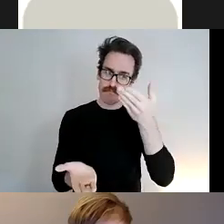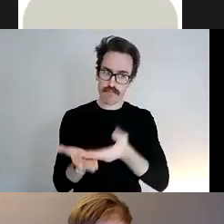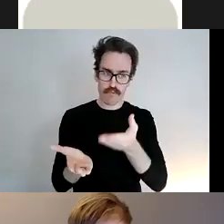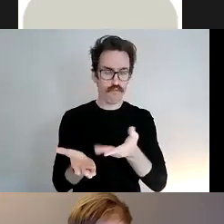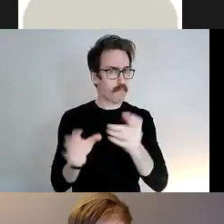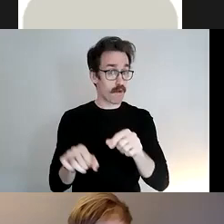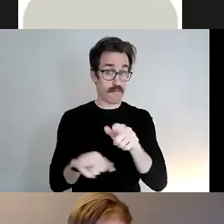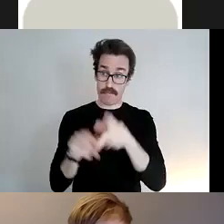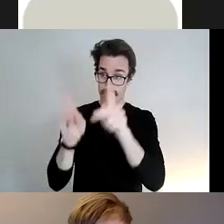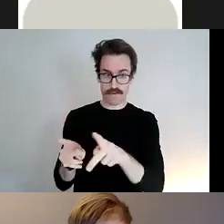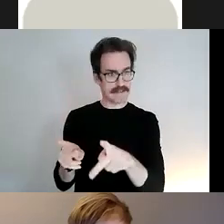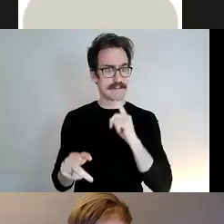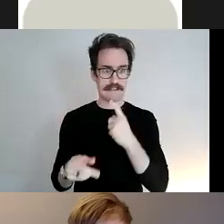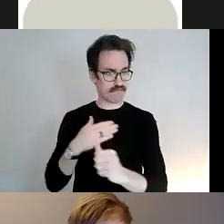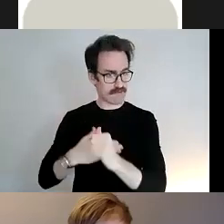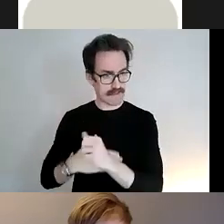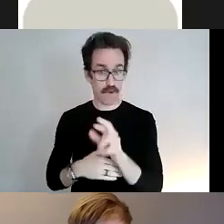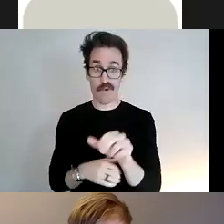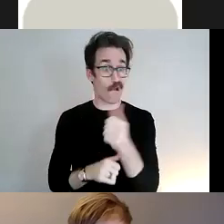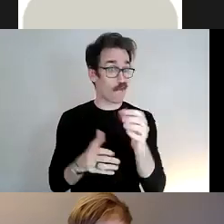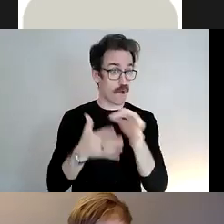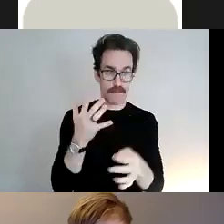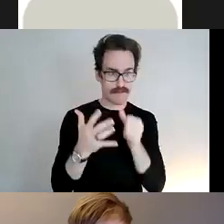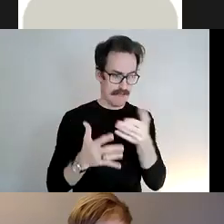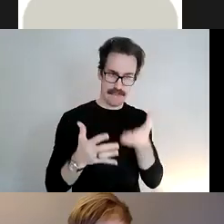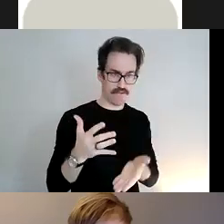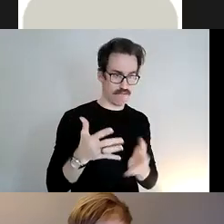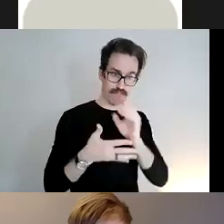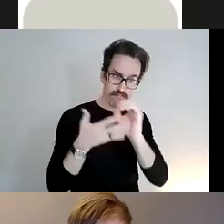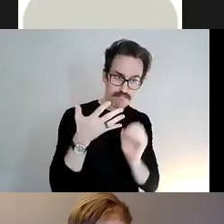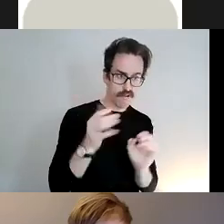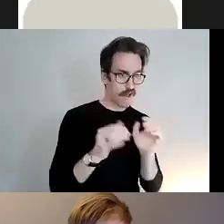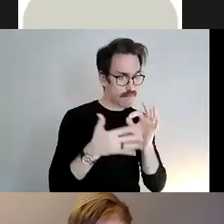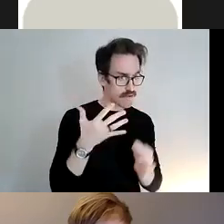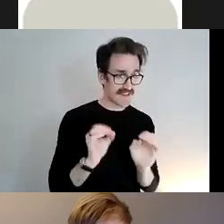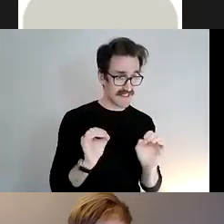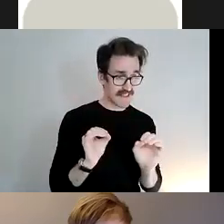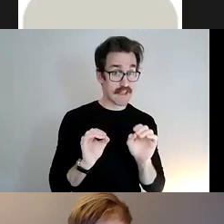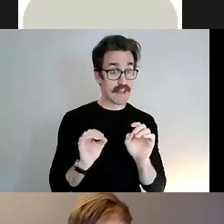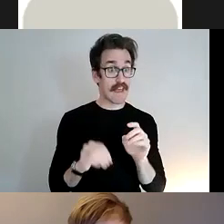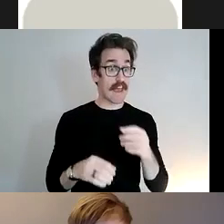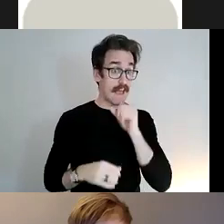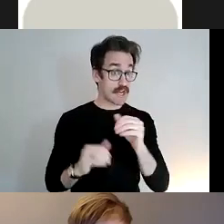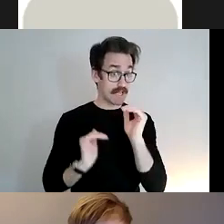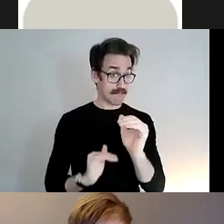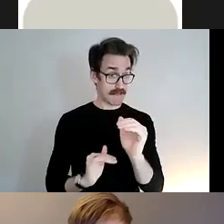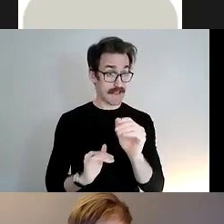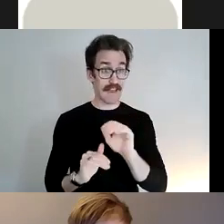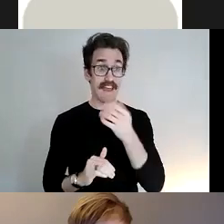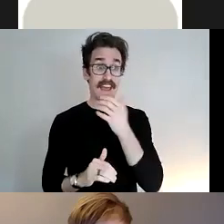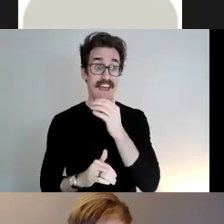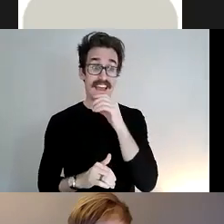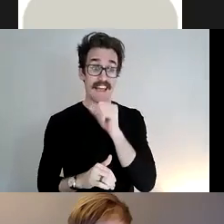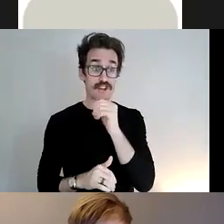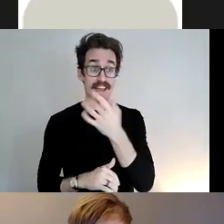to them, and where there don't appear to be any other options. And the age limits are for 18 and older, we can investigate, and 16